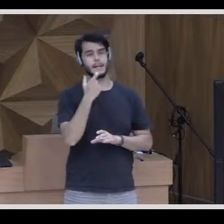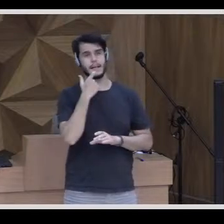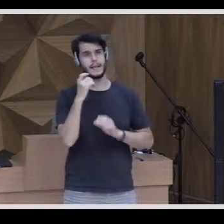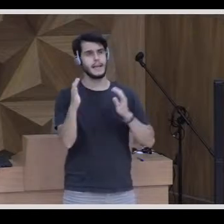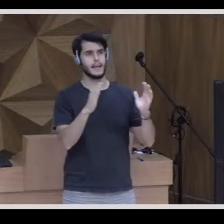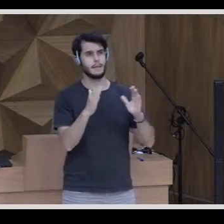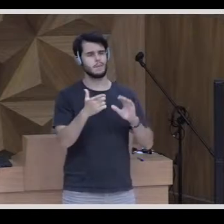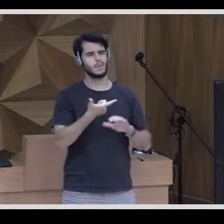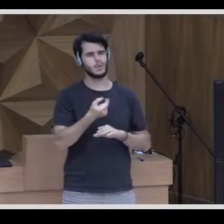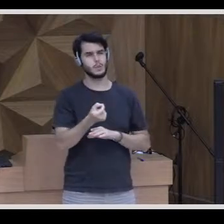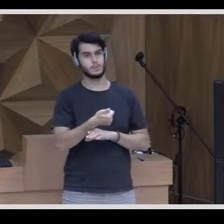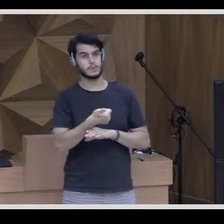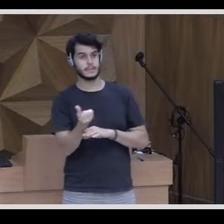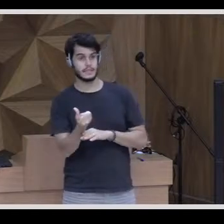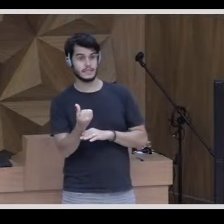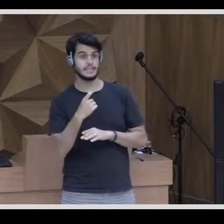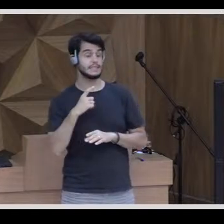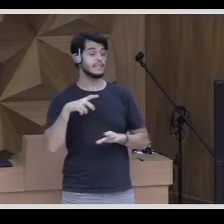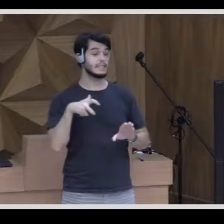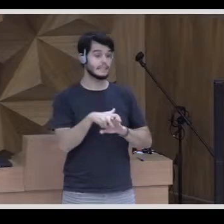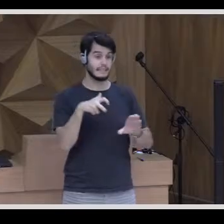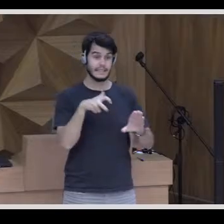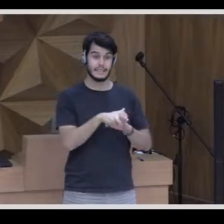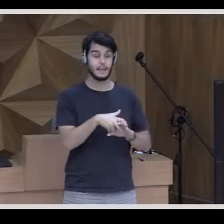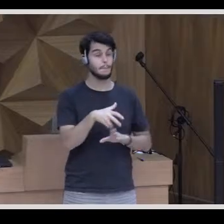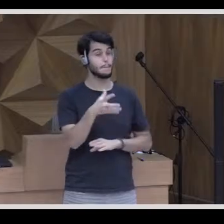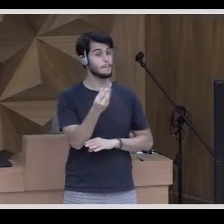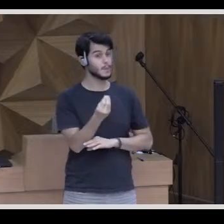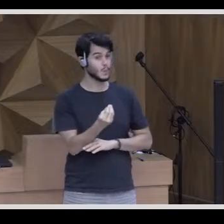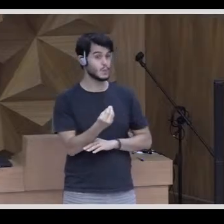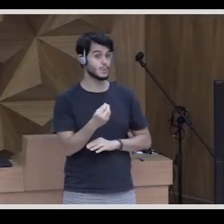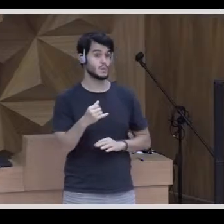which for a small country is a scary statistic.